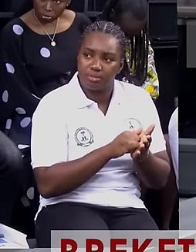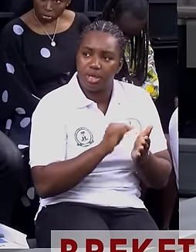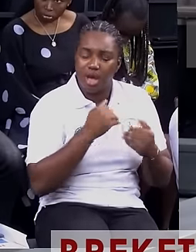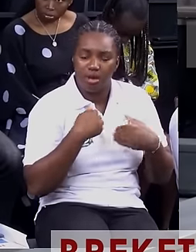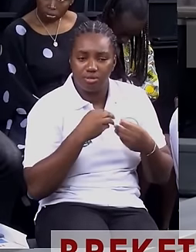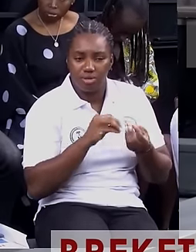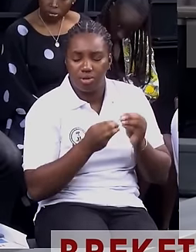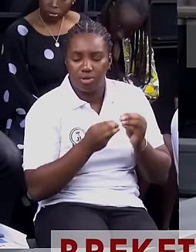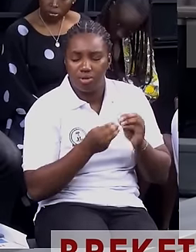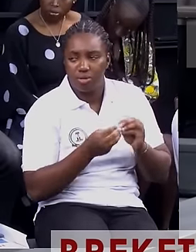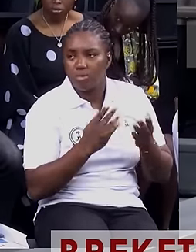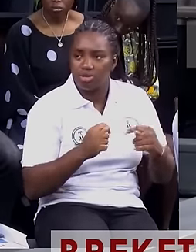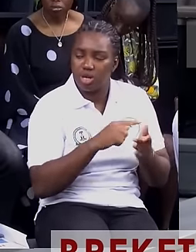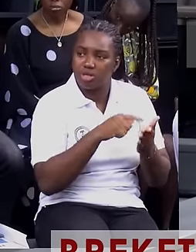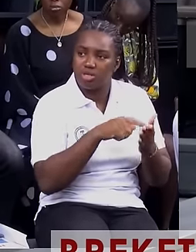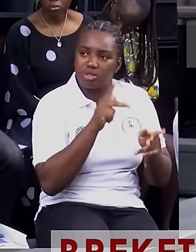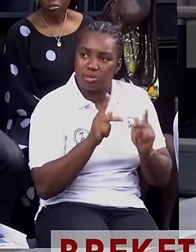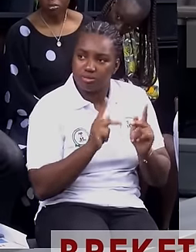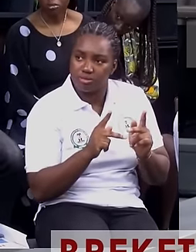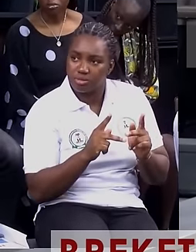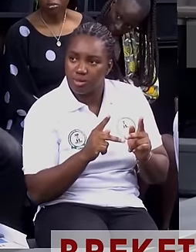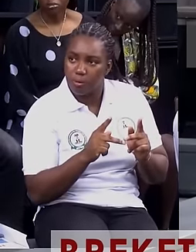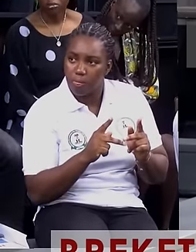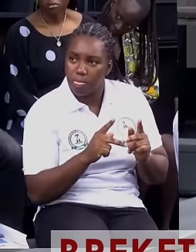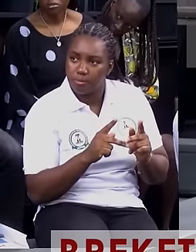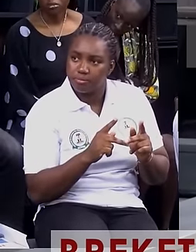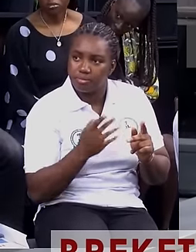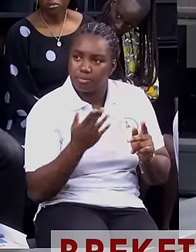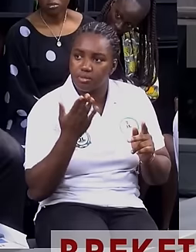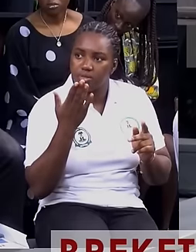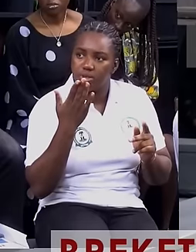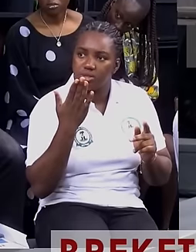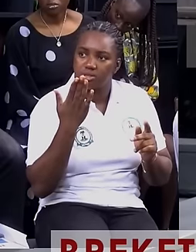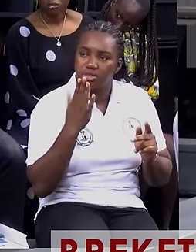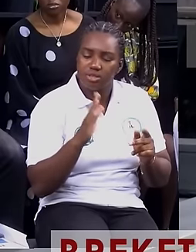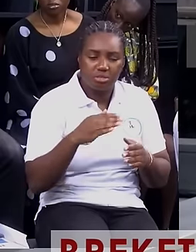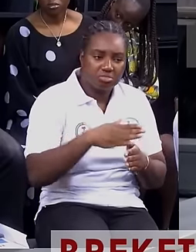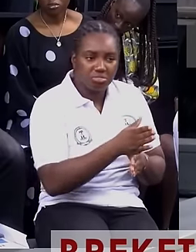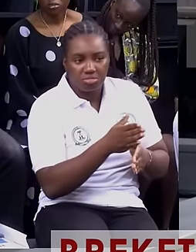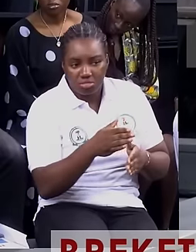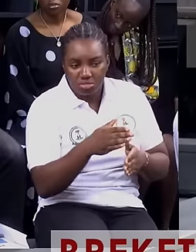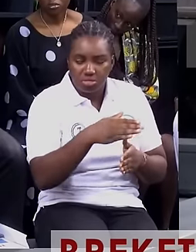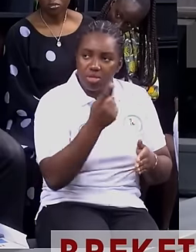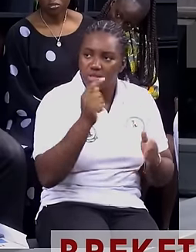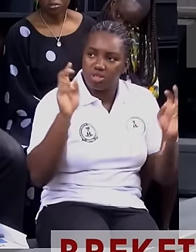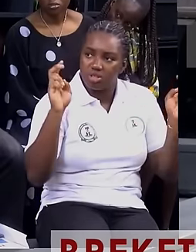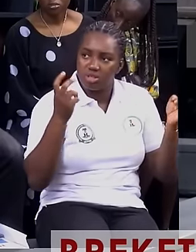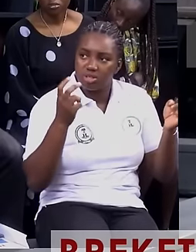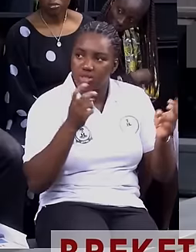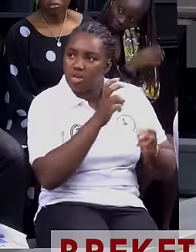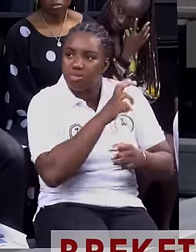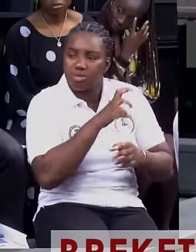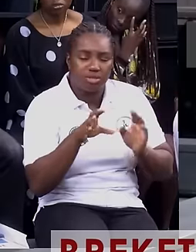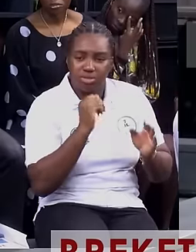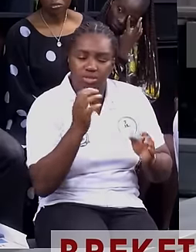number, maybe should track this. Yes. They were bending the case, turning the case. I called one of my friends.